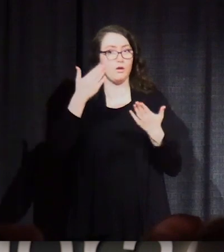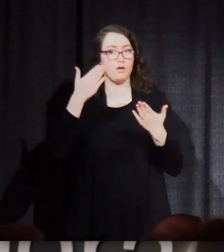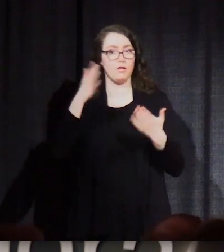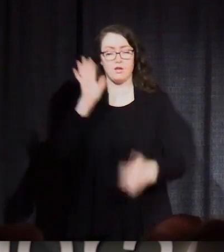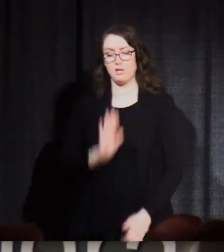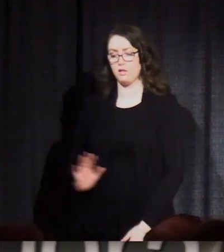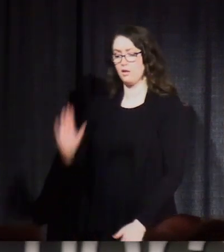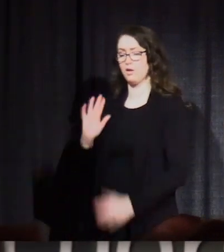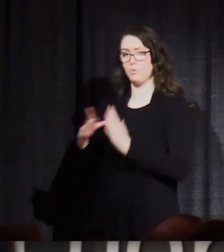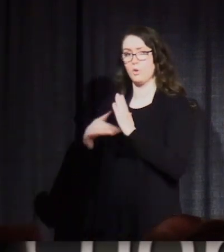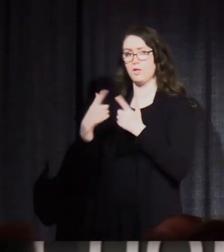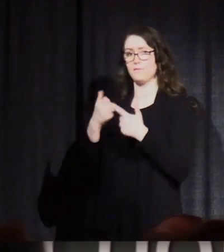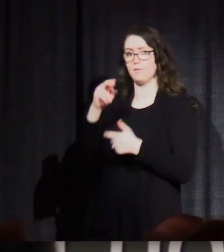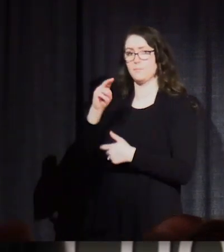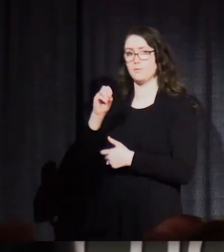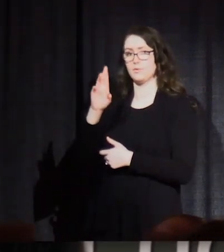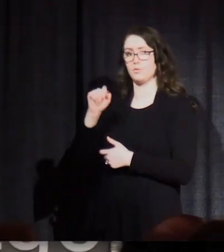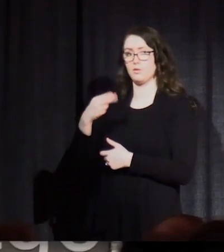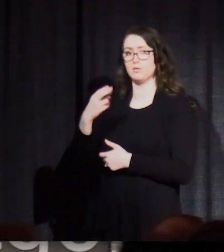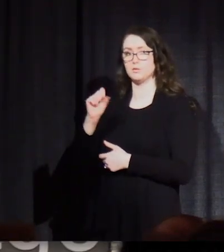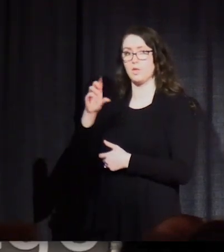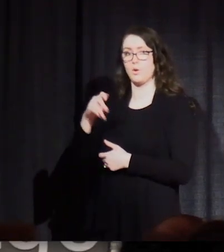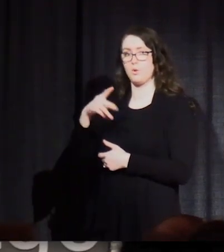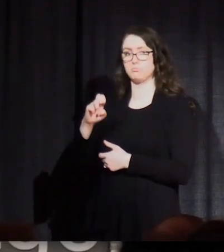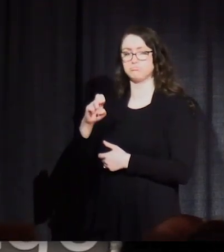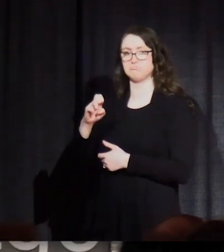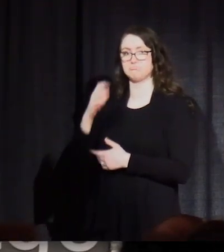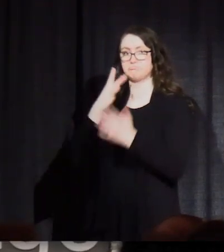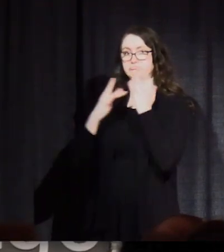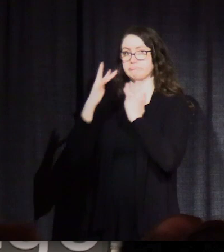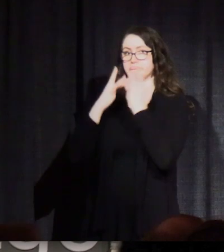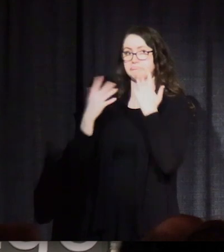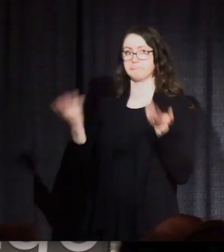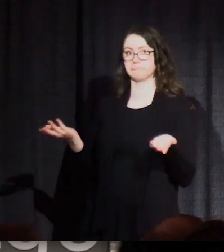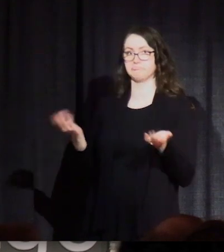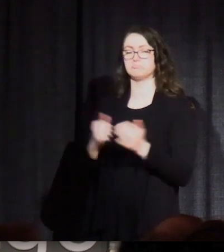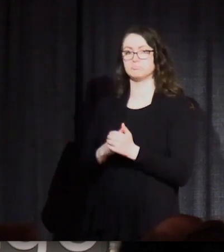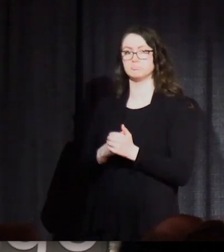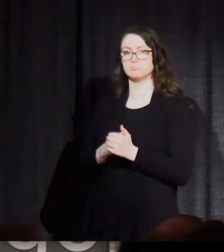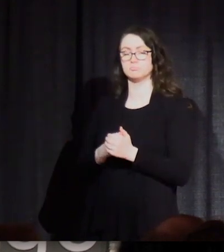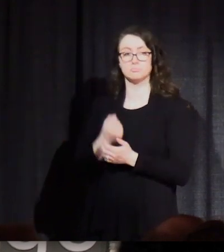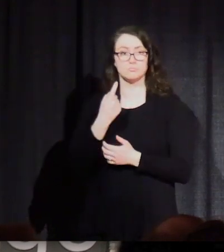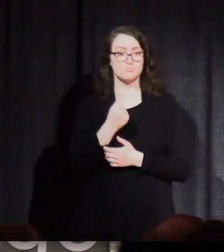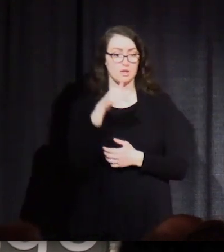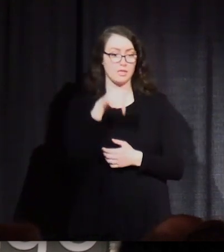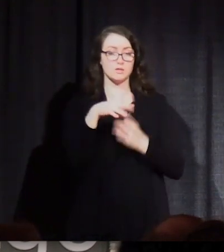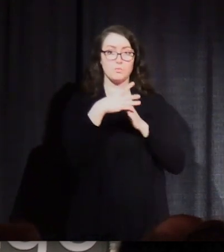a thing that was difficult to picture. In fact, Alaska's oil and gas industry, as we know it